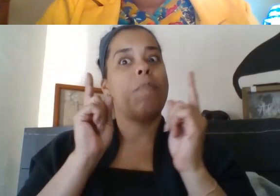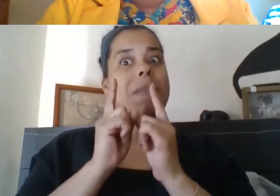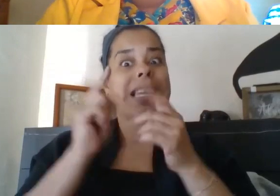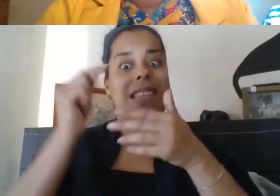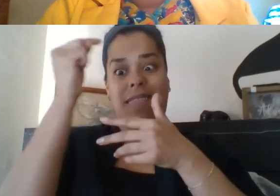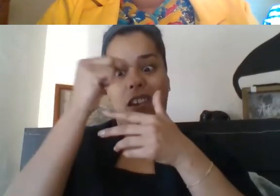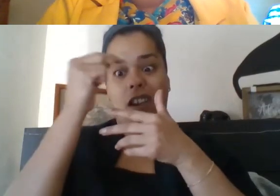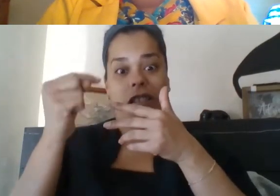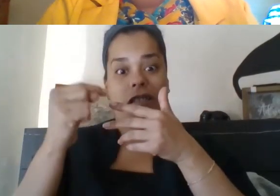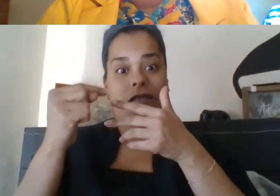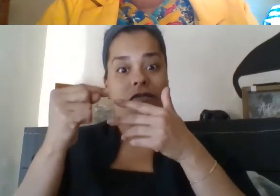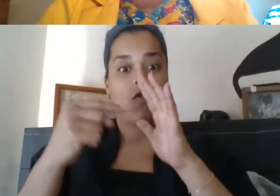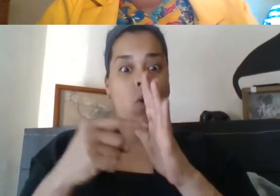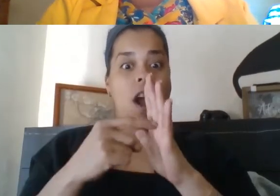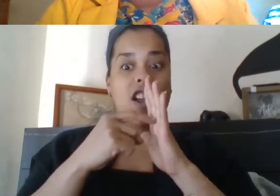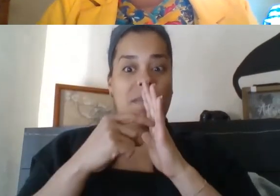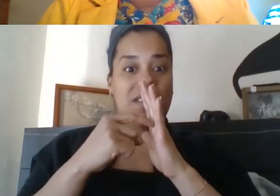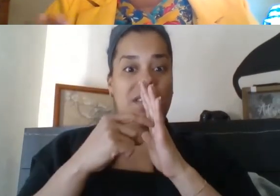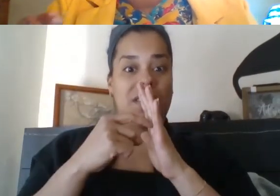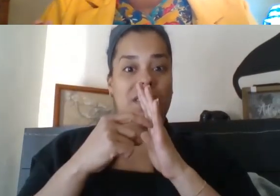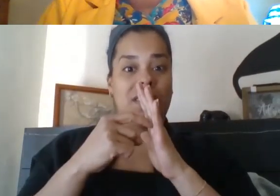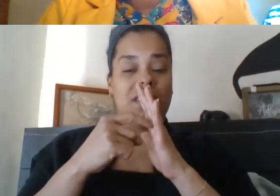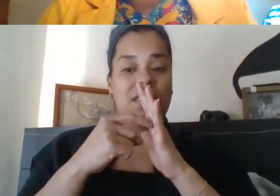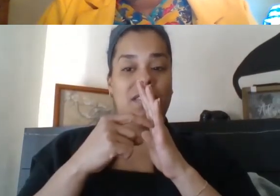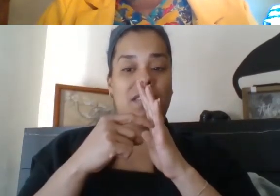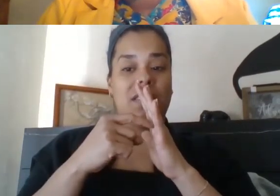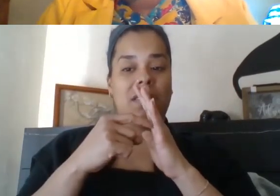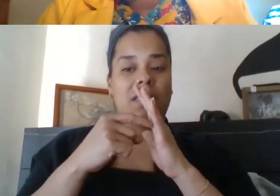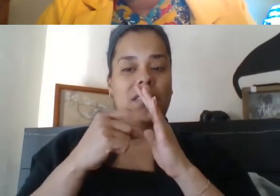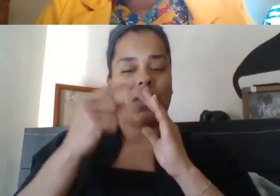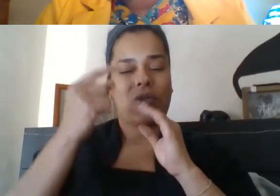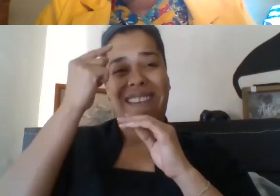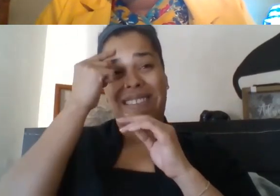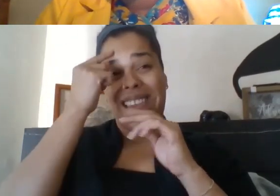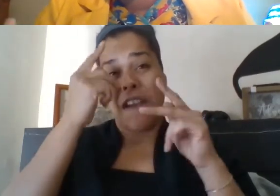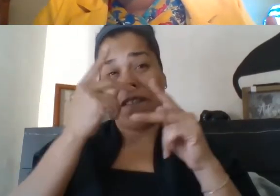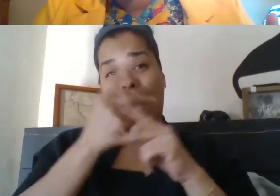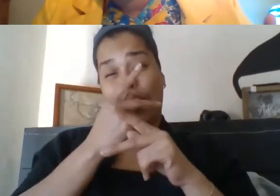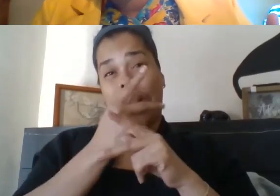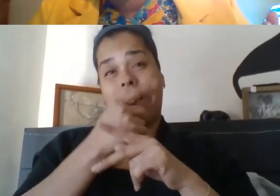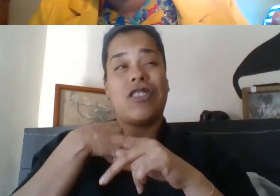disabled. So when I think of calculation, I think of